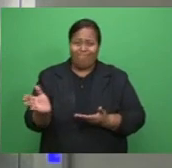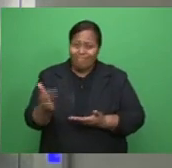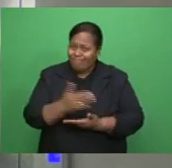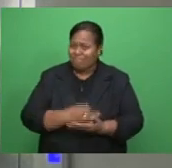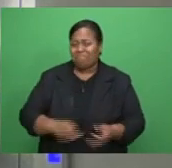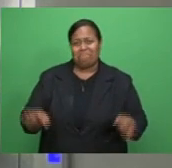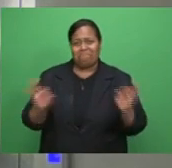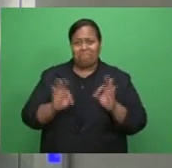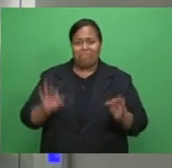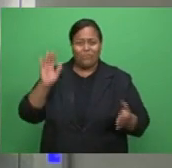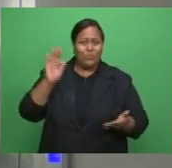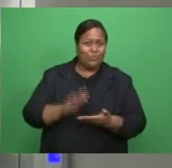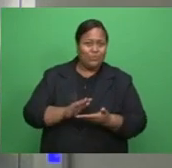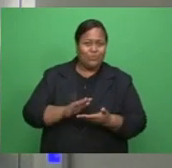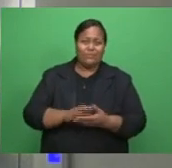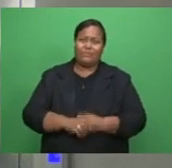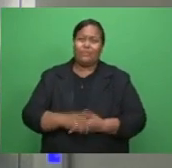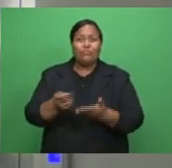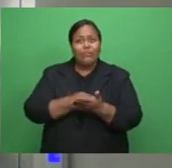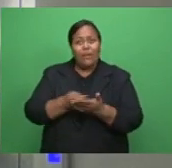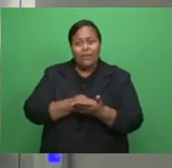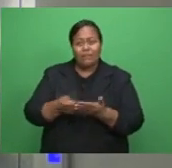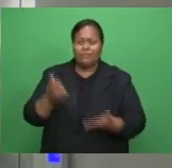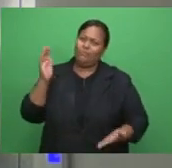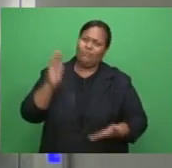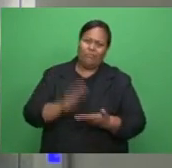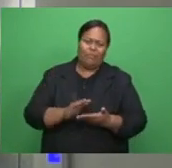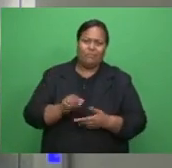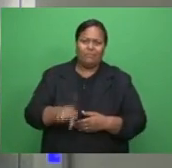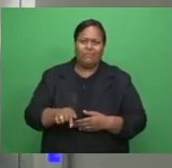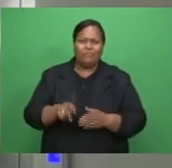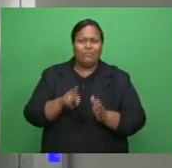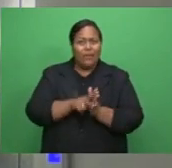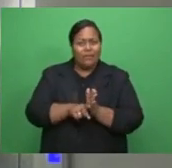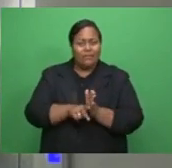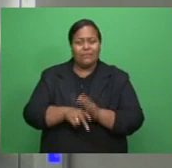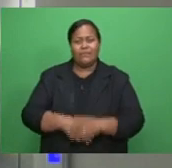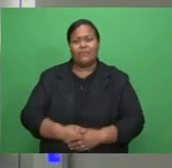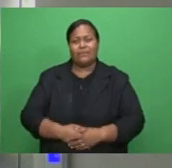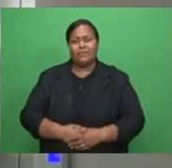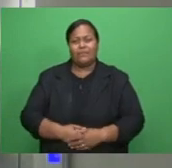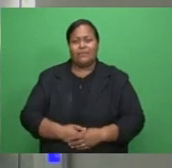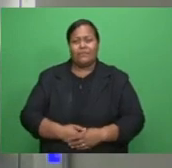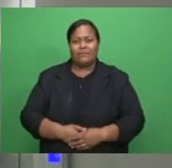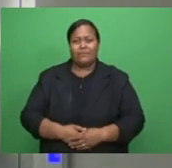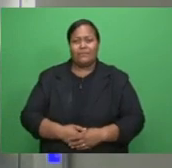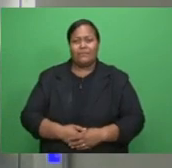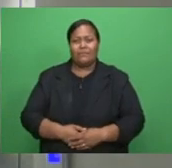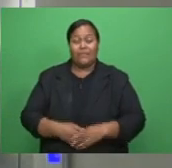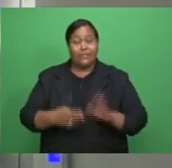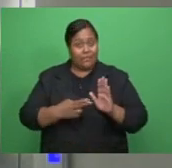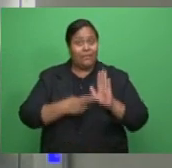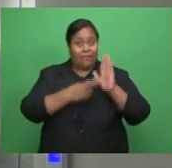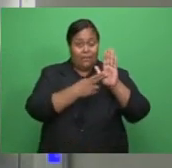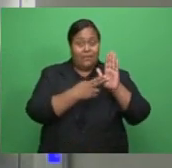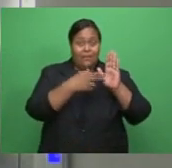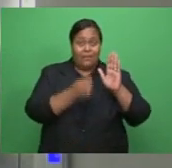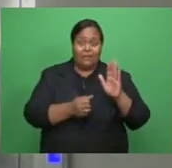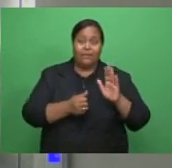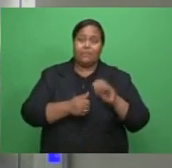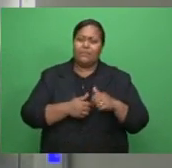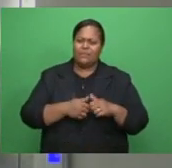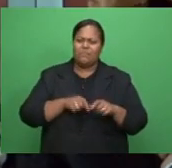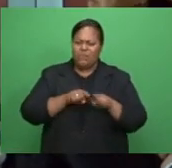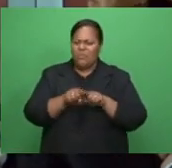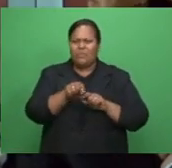the prices have dropped quite dramatically in some areas. I think Nandi is a lot more impacted than Suva in